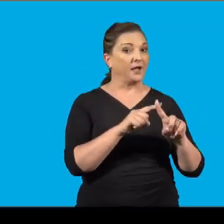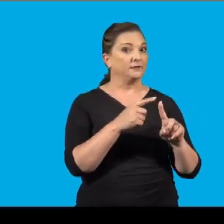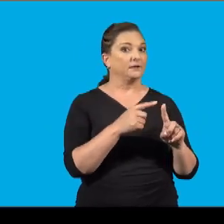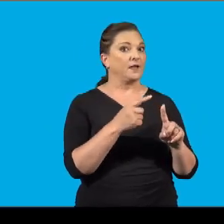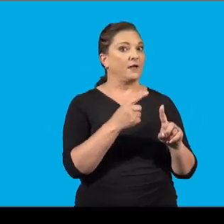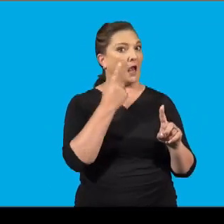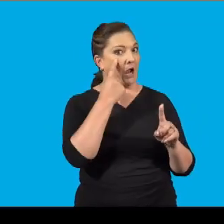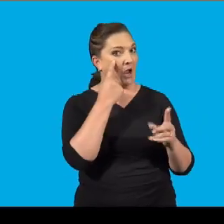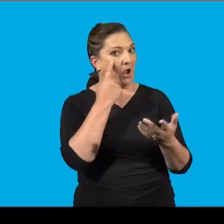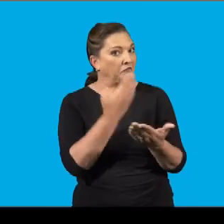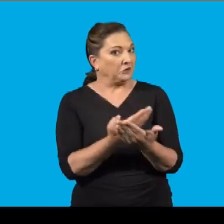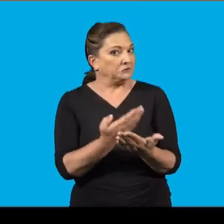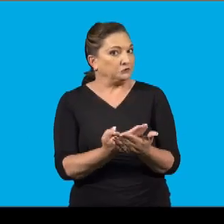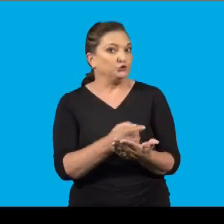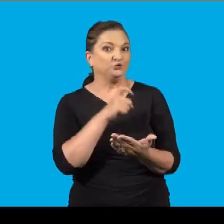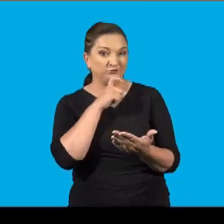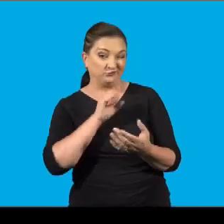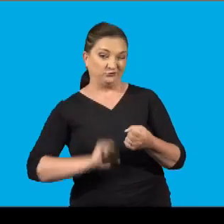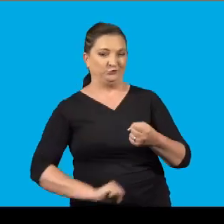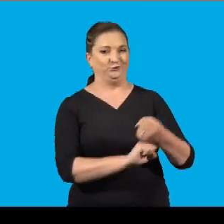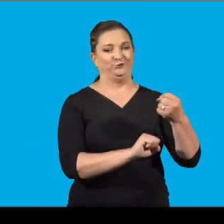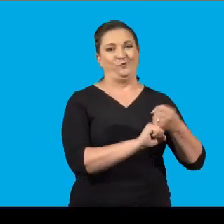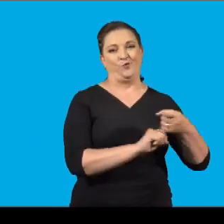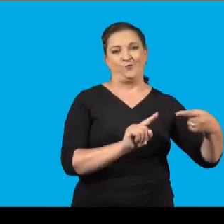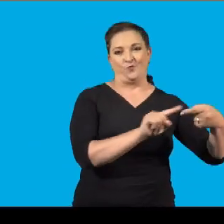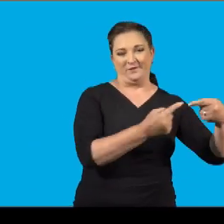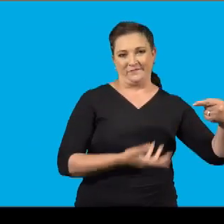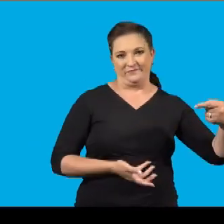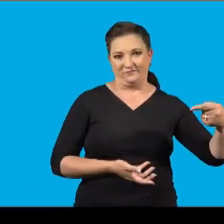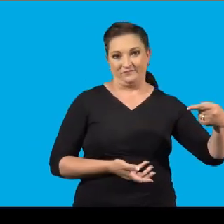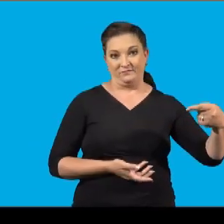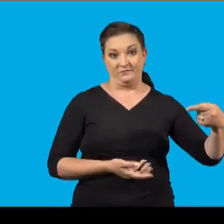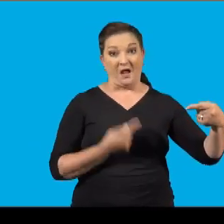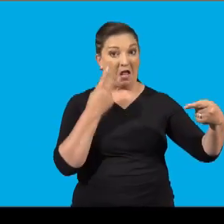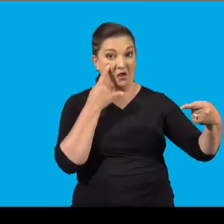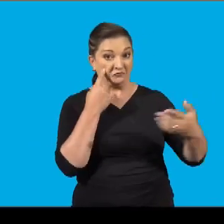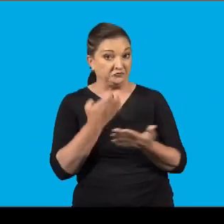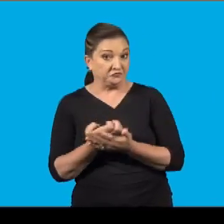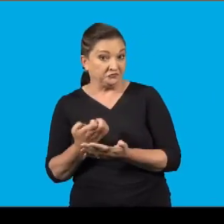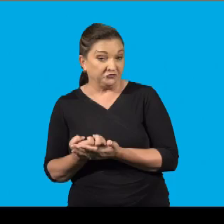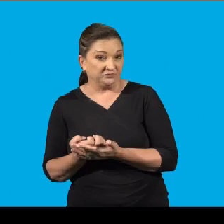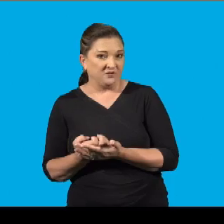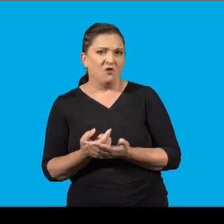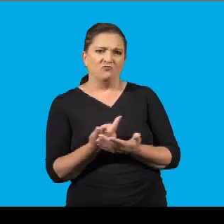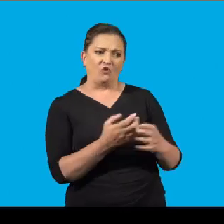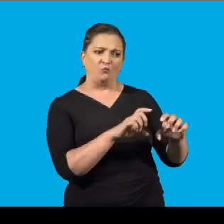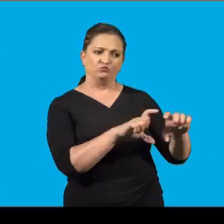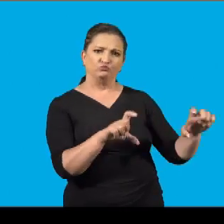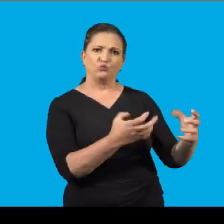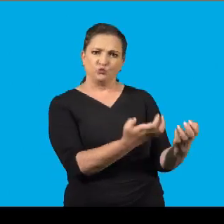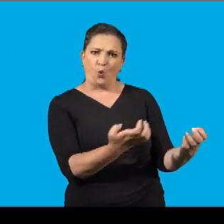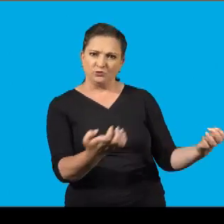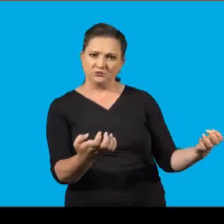relevant evidence that you can use to support this. Now, that evidence can come from you having read